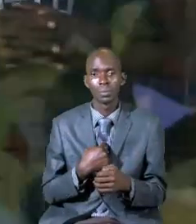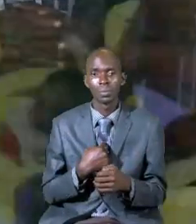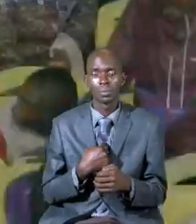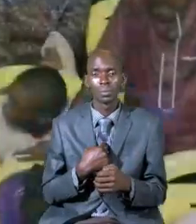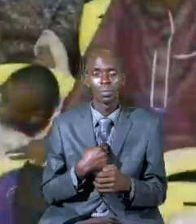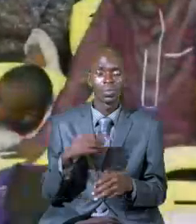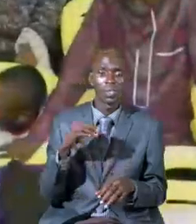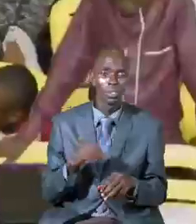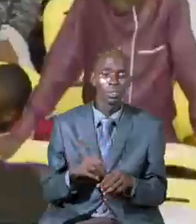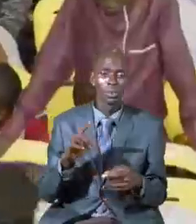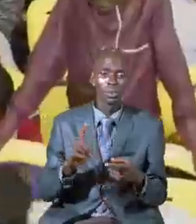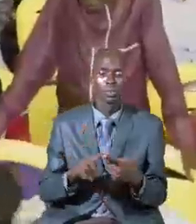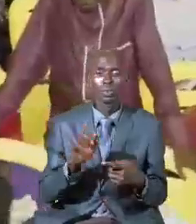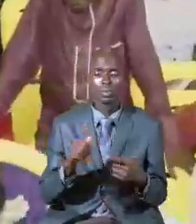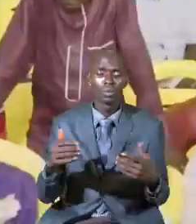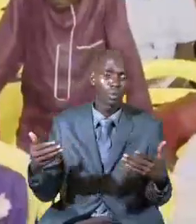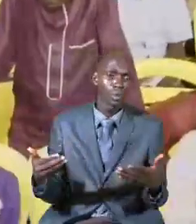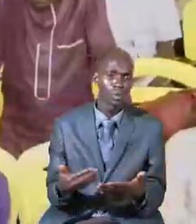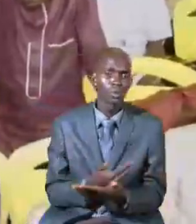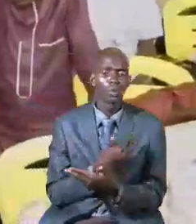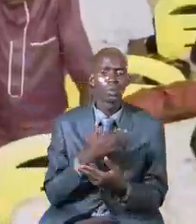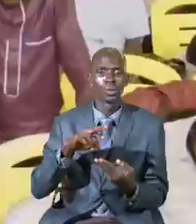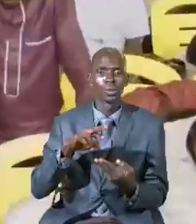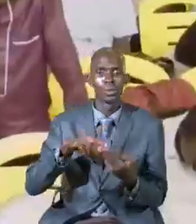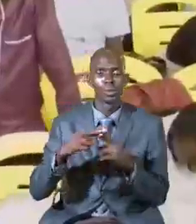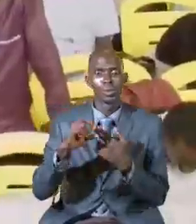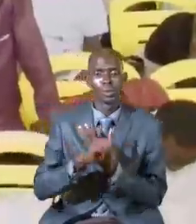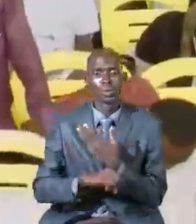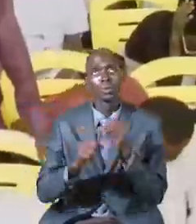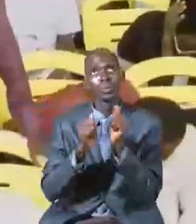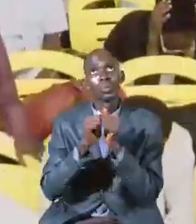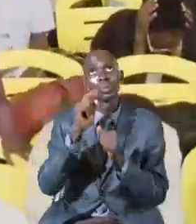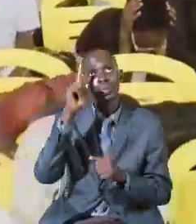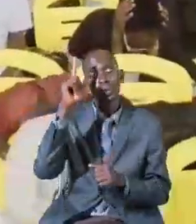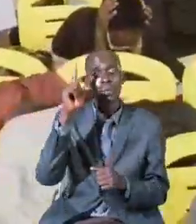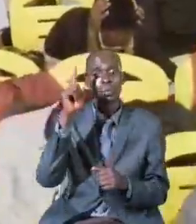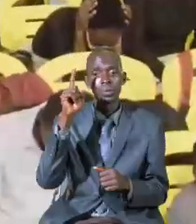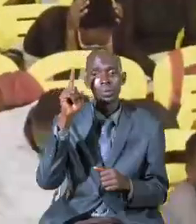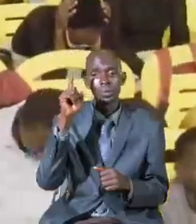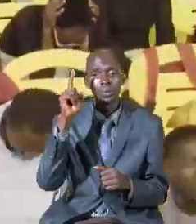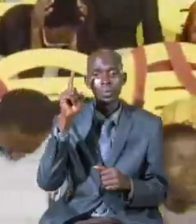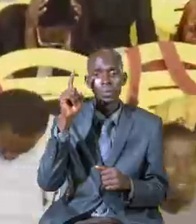into a new relationship with you.